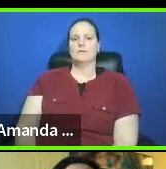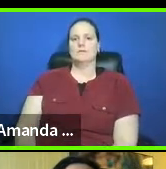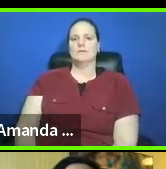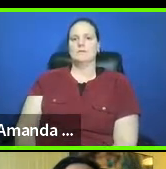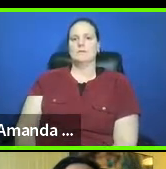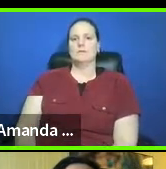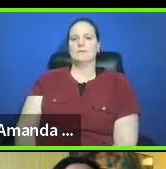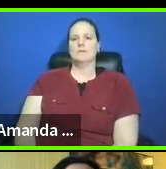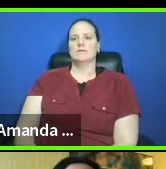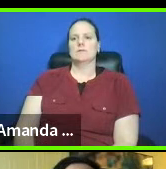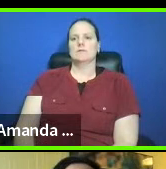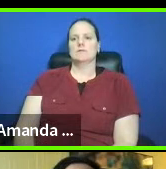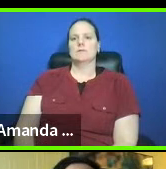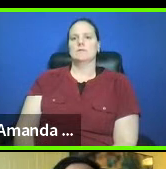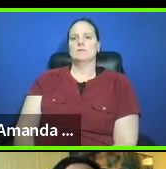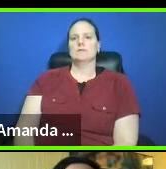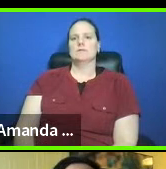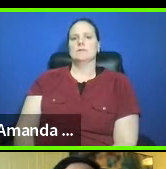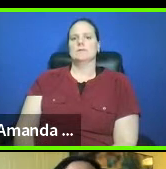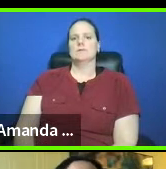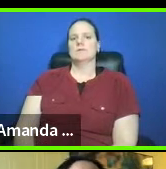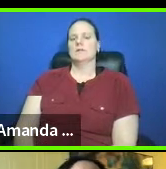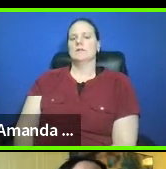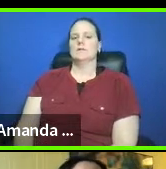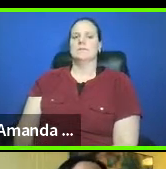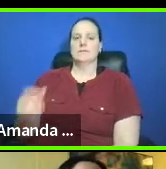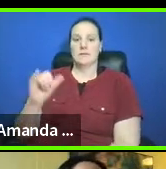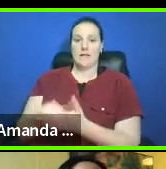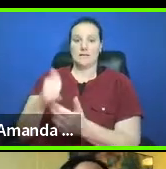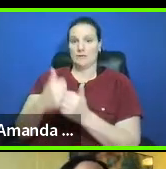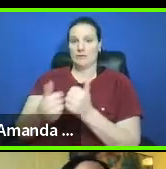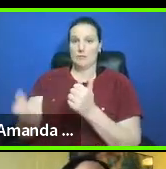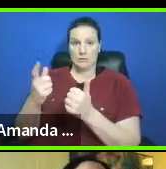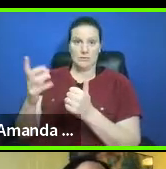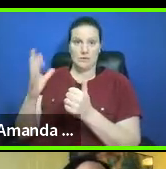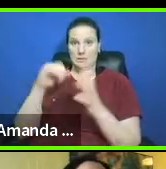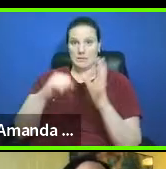Okay, is that everybody? We didn't miss anybody, did we?